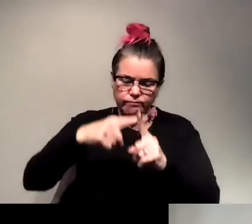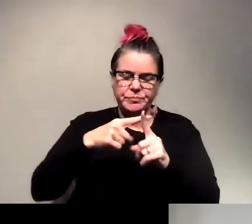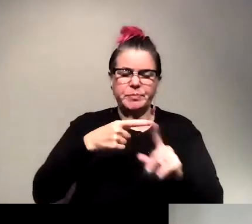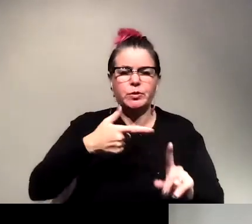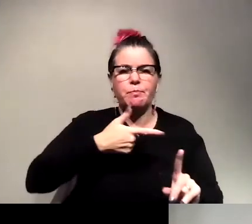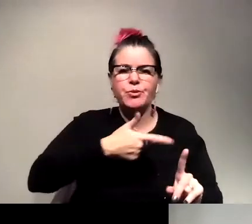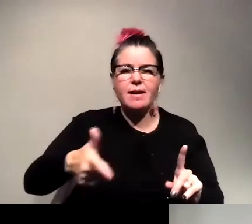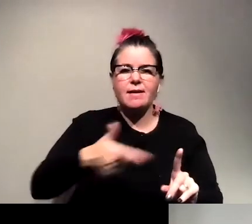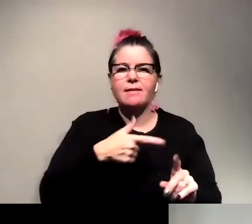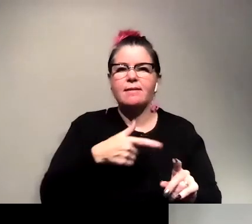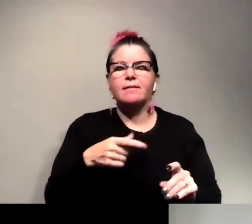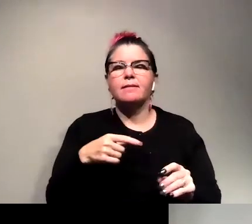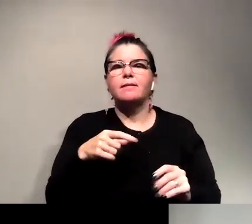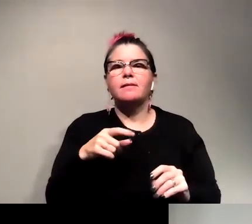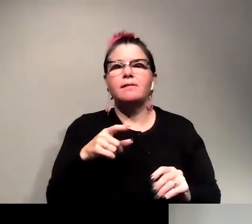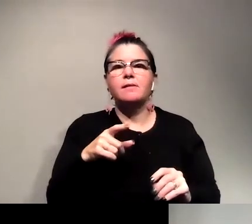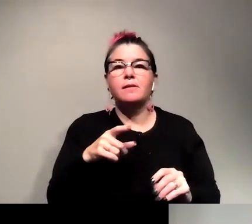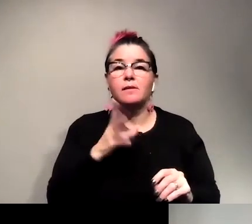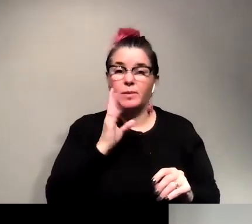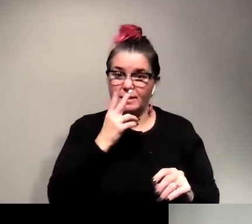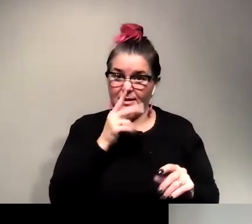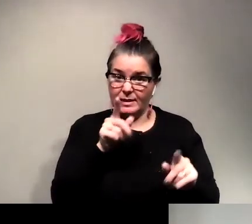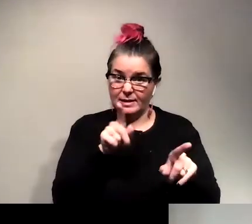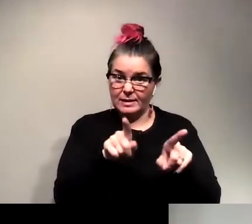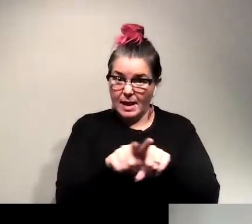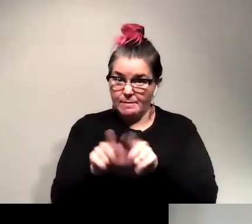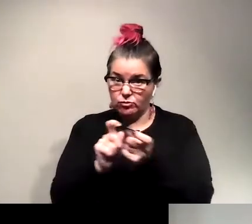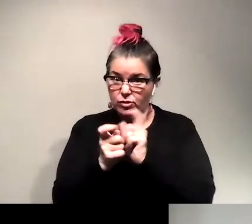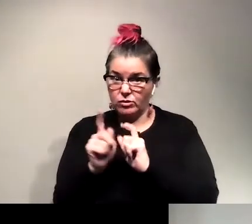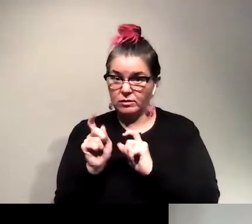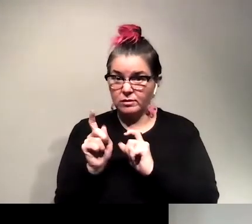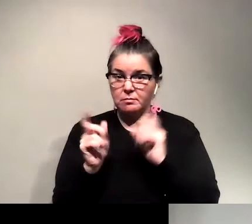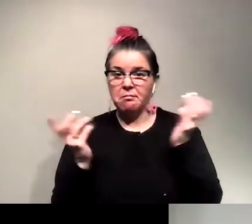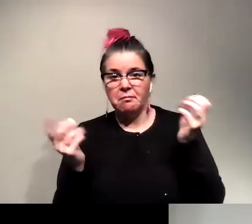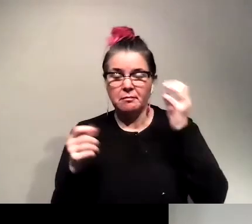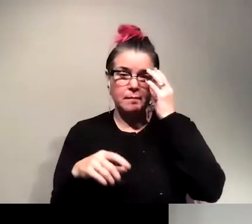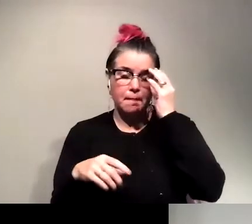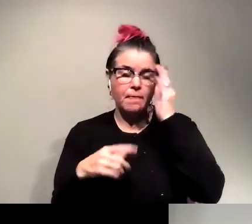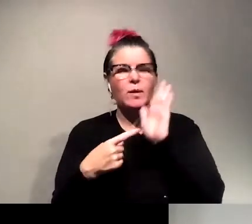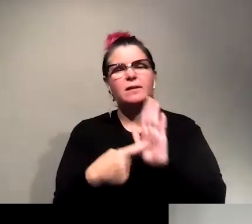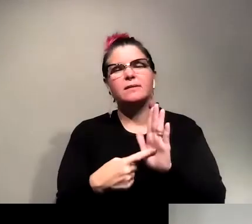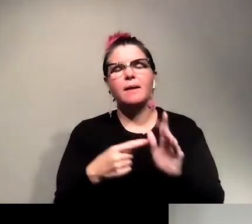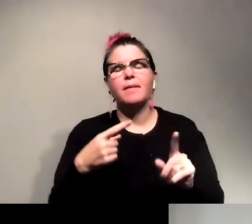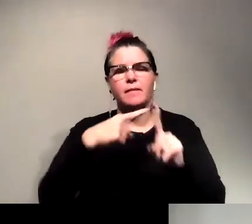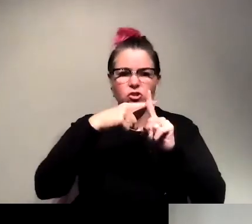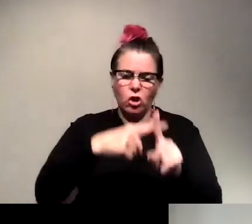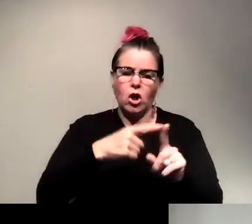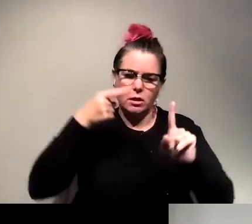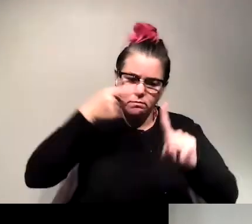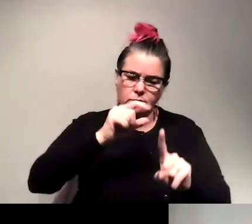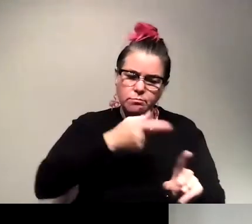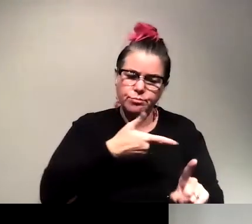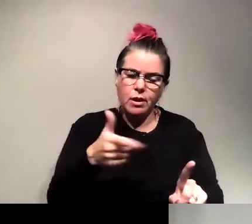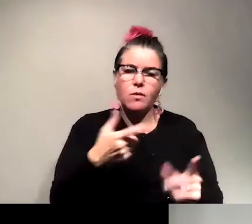seeing if we're still seeing those same sort of changes. Right. I think the best example of targeted spraying that I really like is